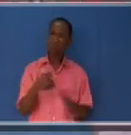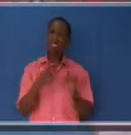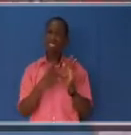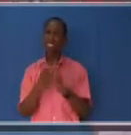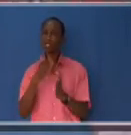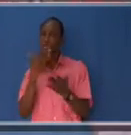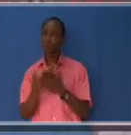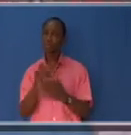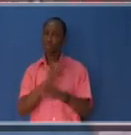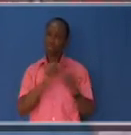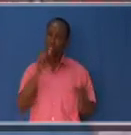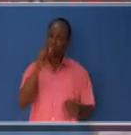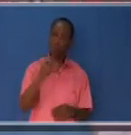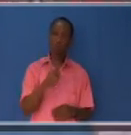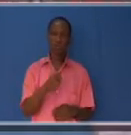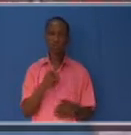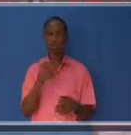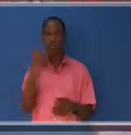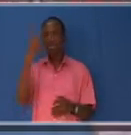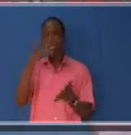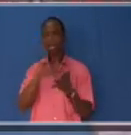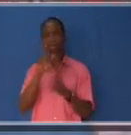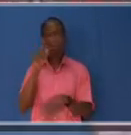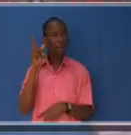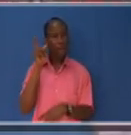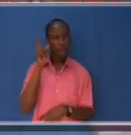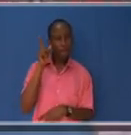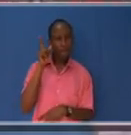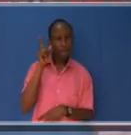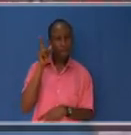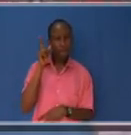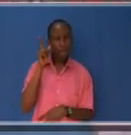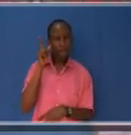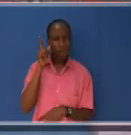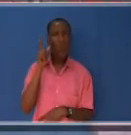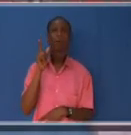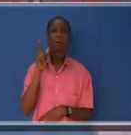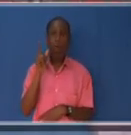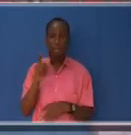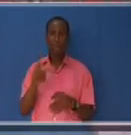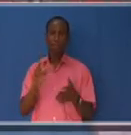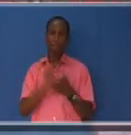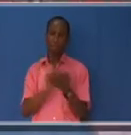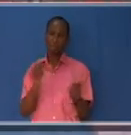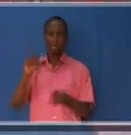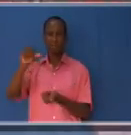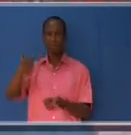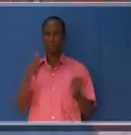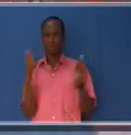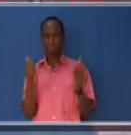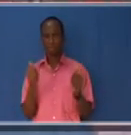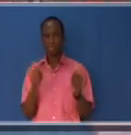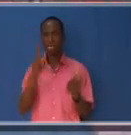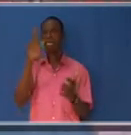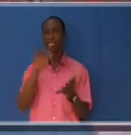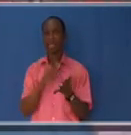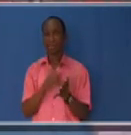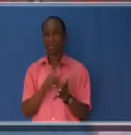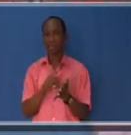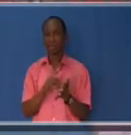and his resurrection. And on that day, when these 3,000 people were baptized, we are told